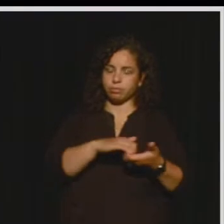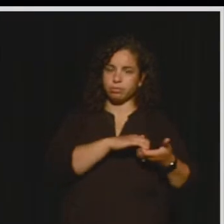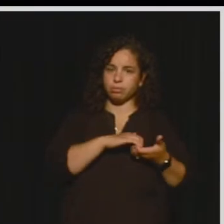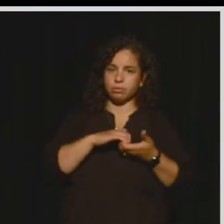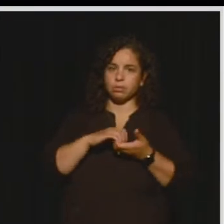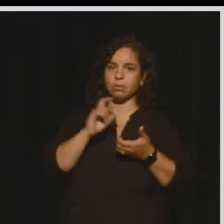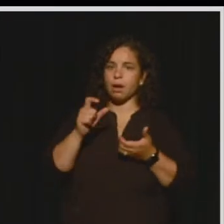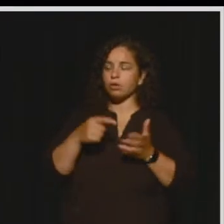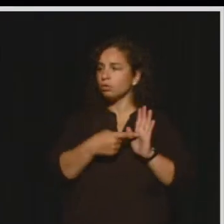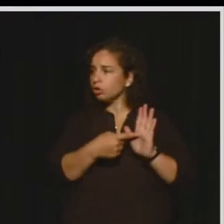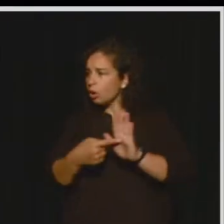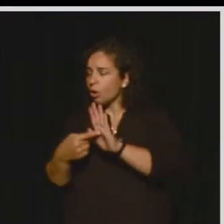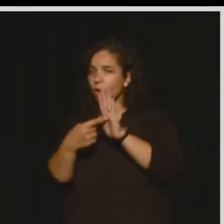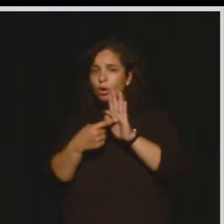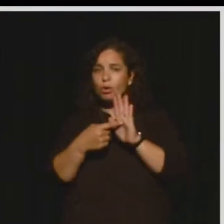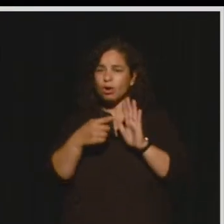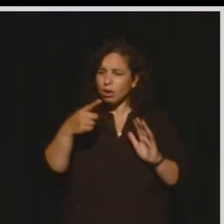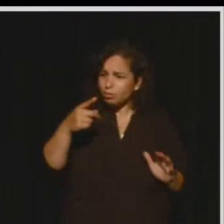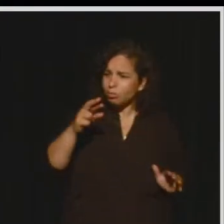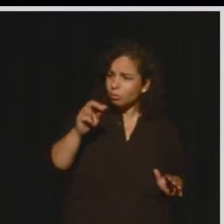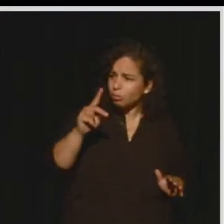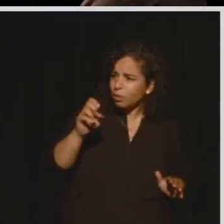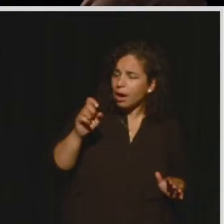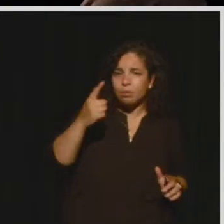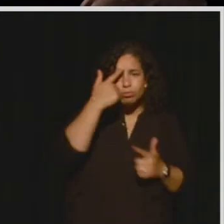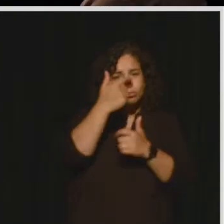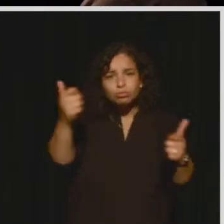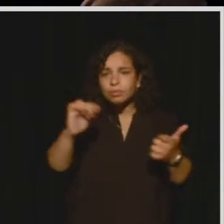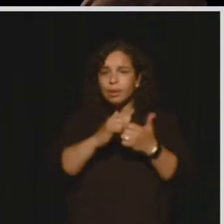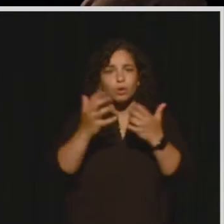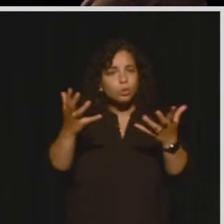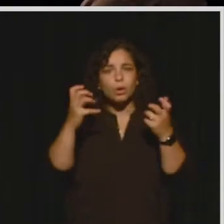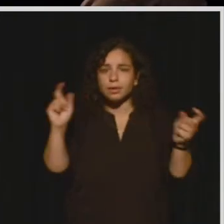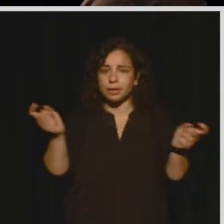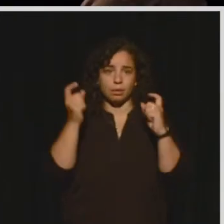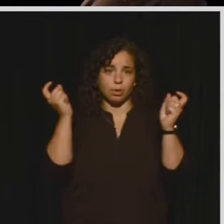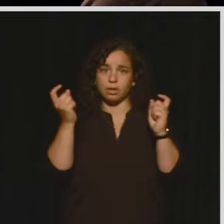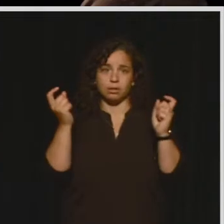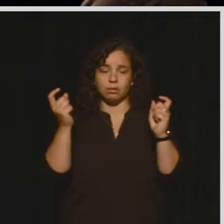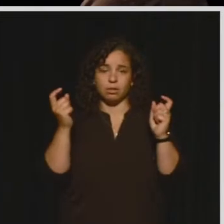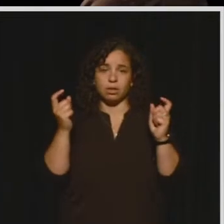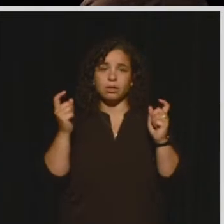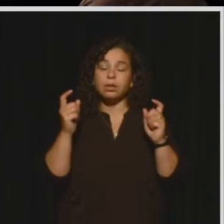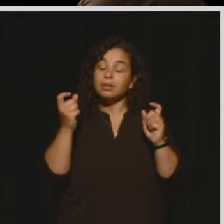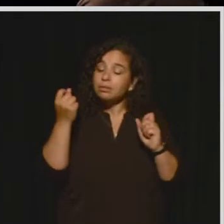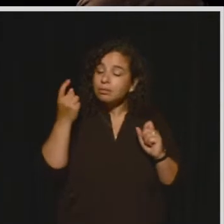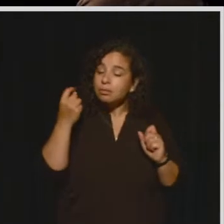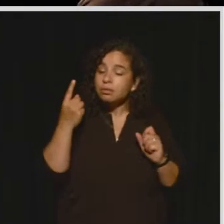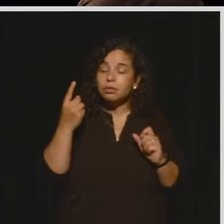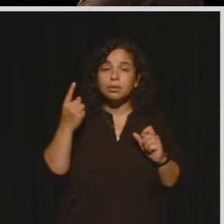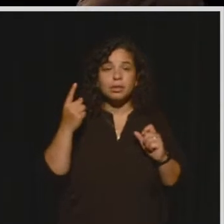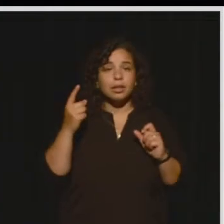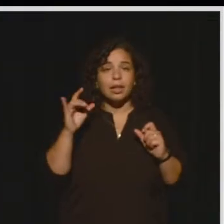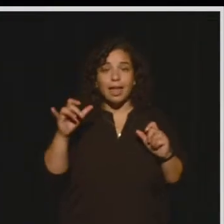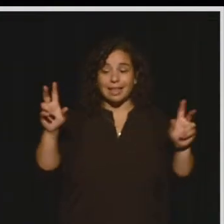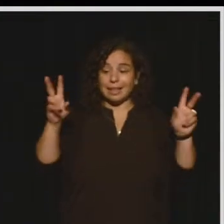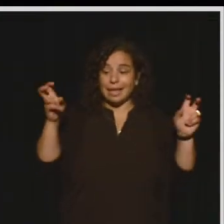to celebrate however. But it's still the same thing.